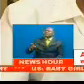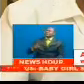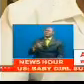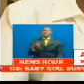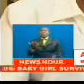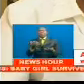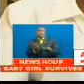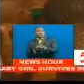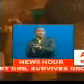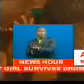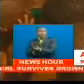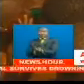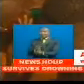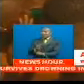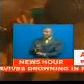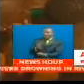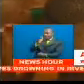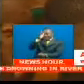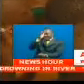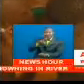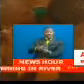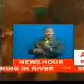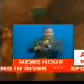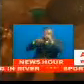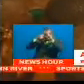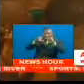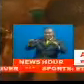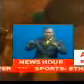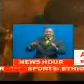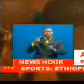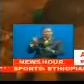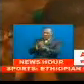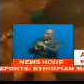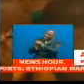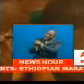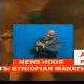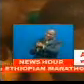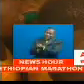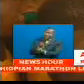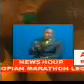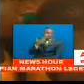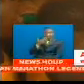she loves to support her husband, the Vice President, Mr. Kwesi Amissah-Arthur, and to